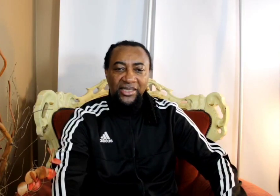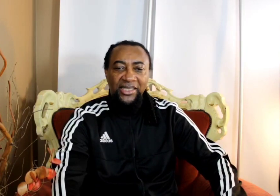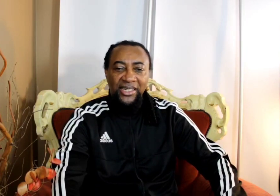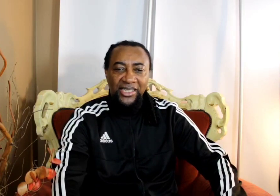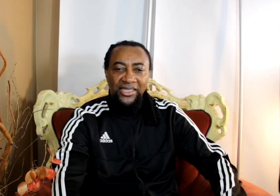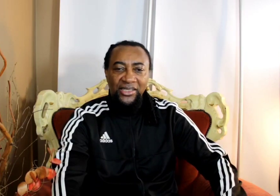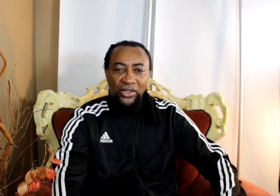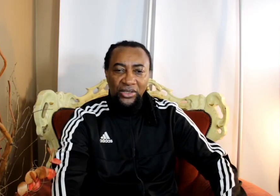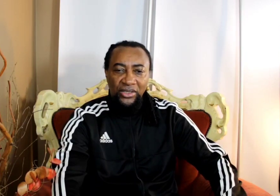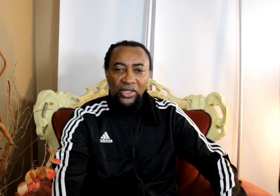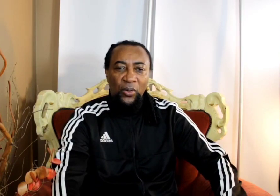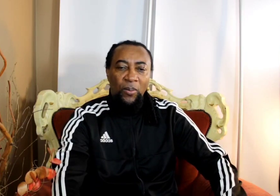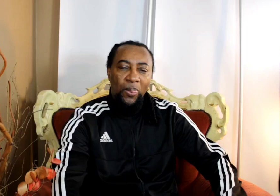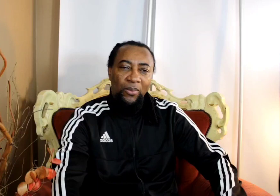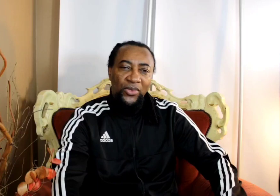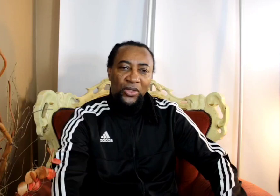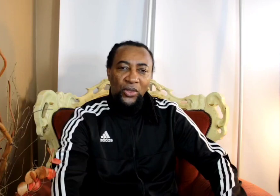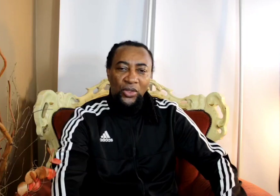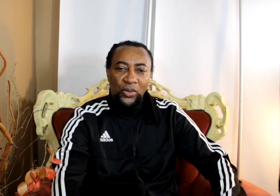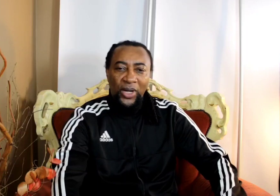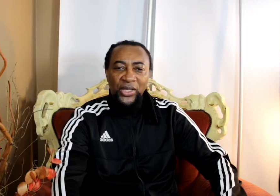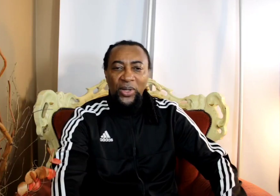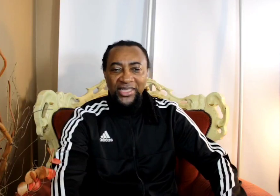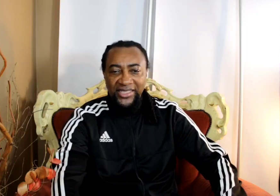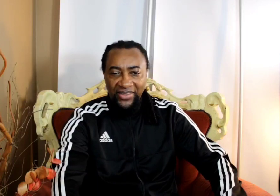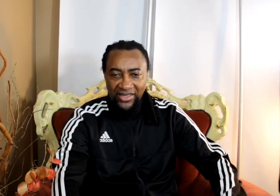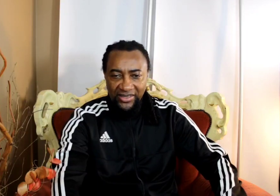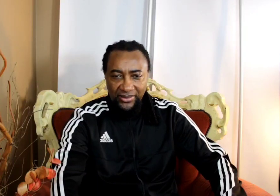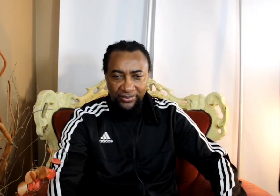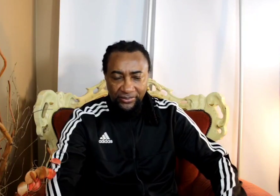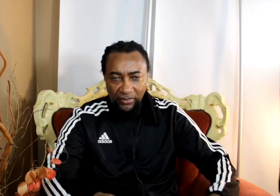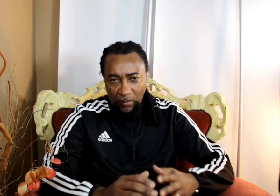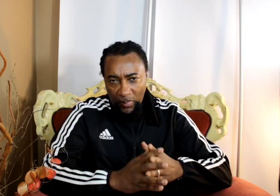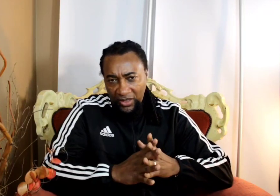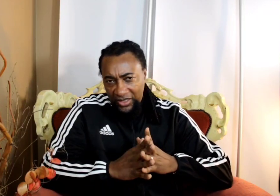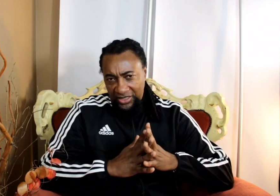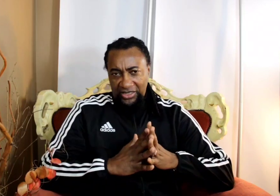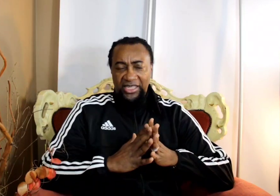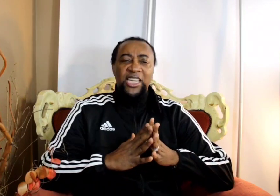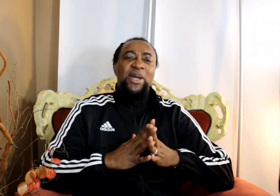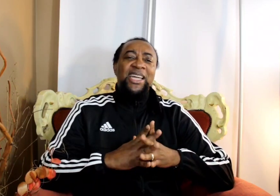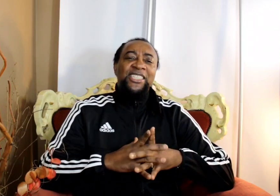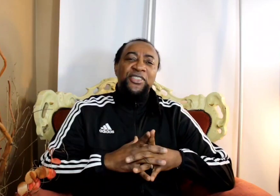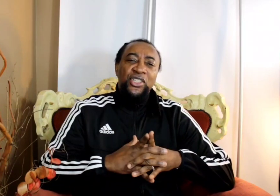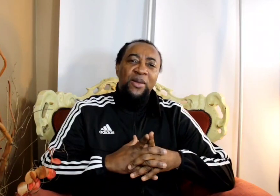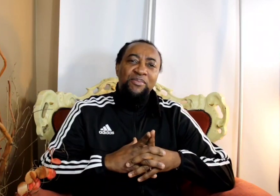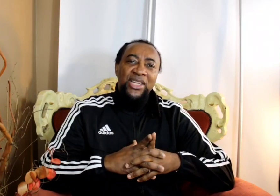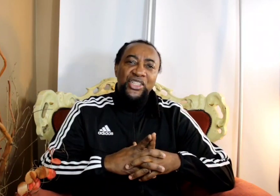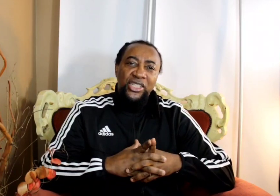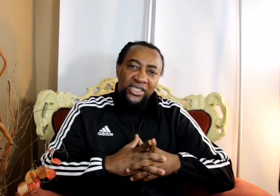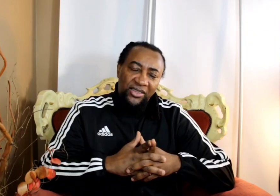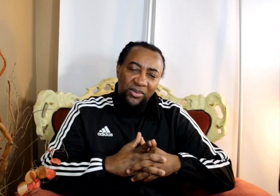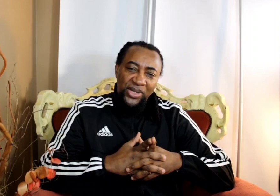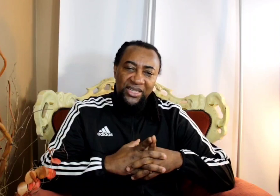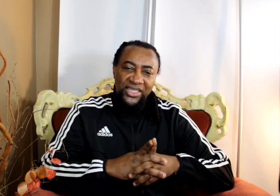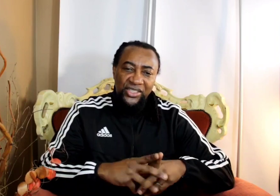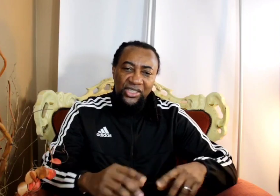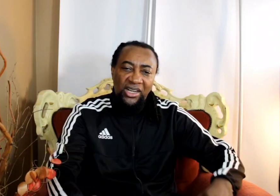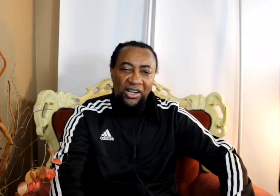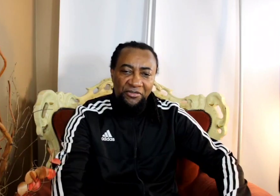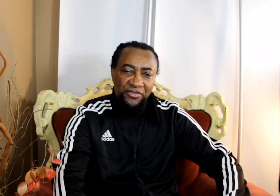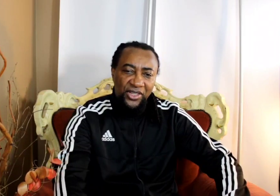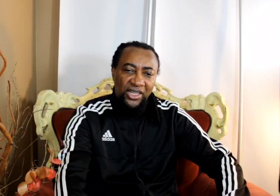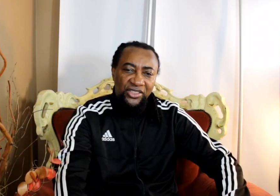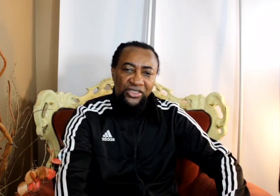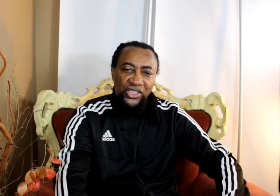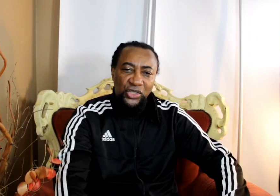straight, clean cut. Now, why do I say this? In my last video, I mentioned that the